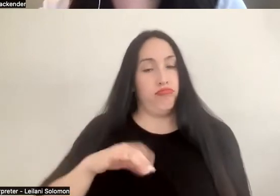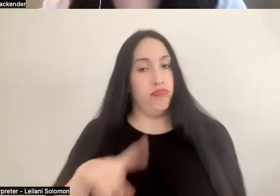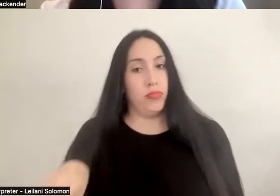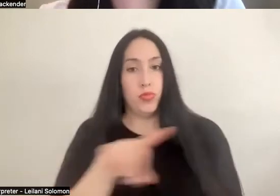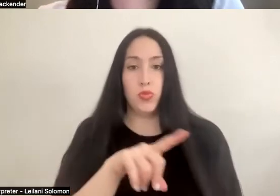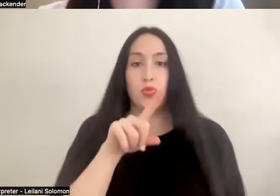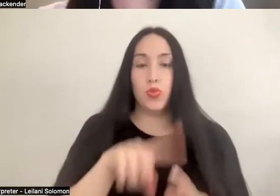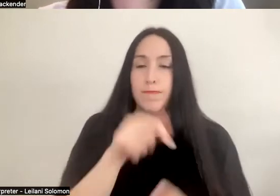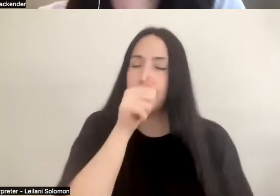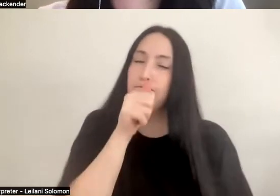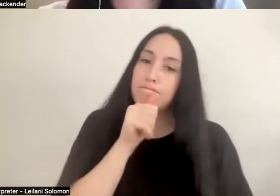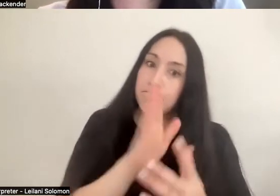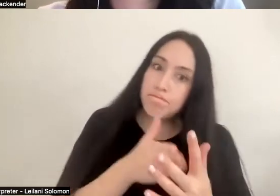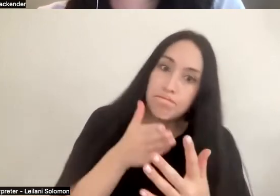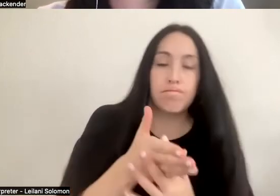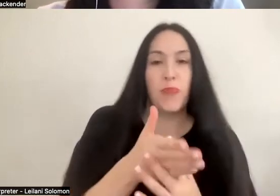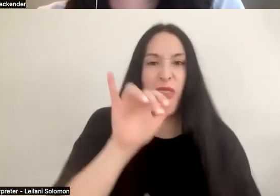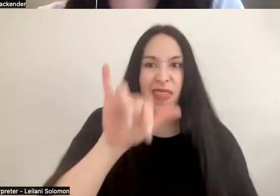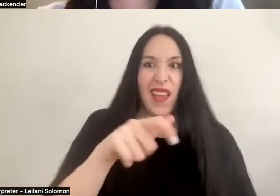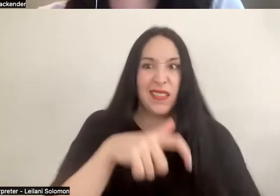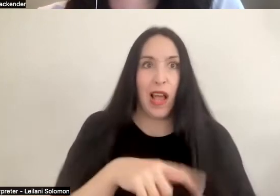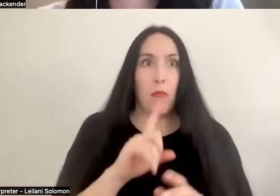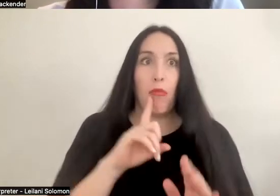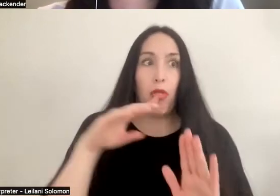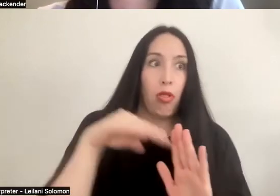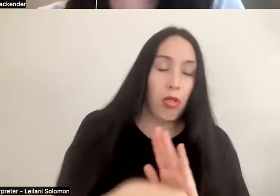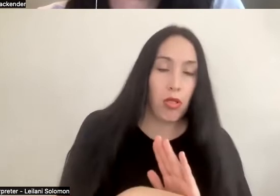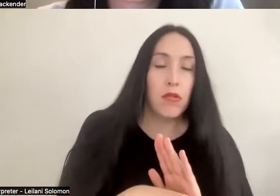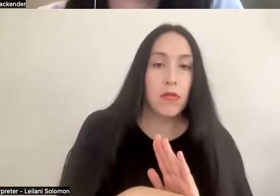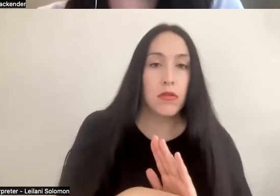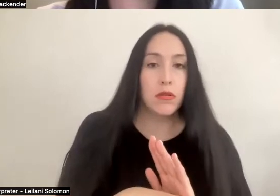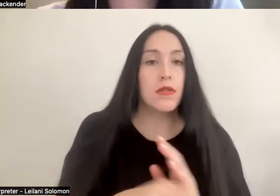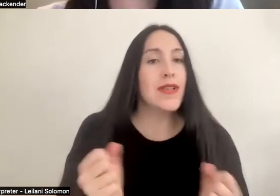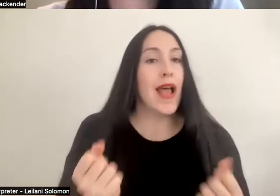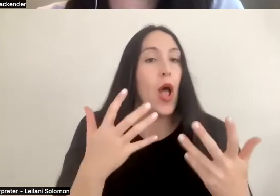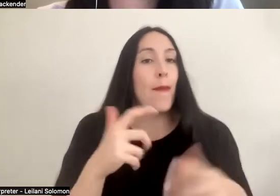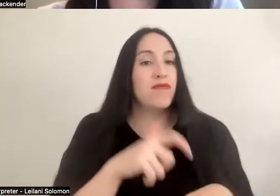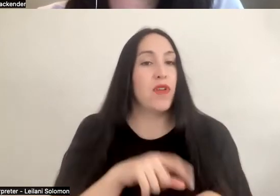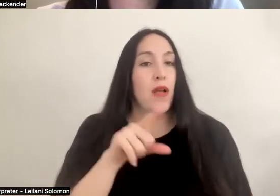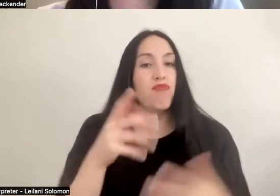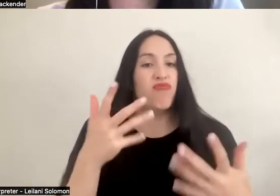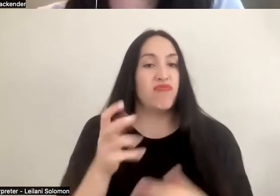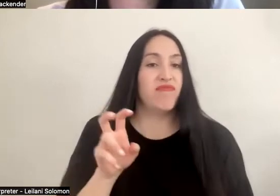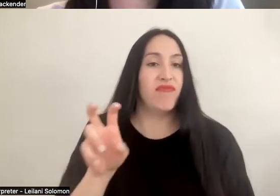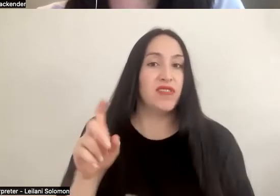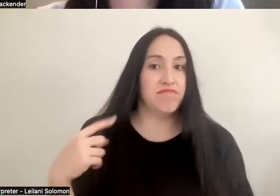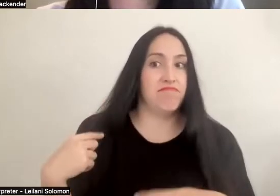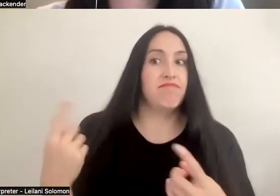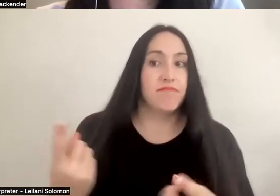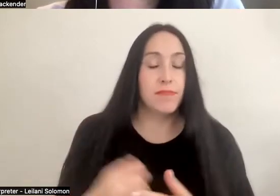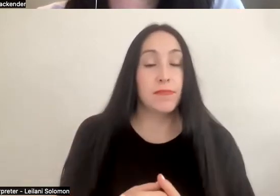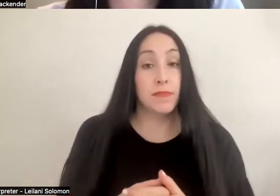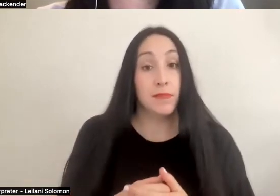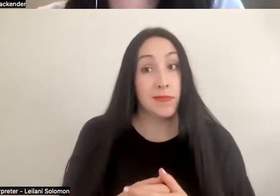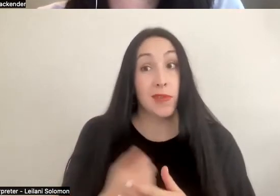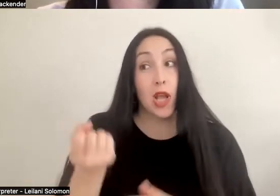unsettling times is the time they have in the market. We have found, while history doesn't always